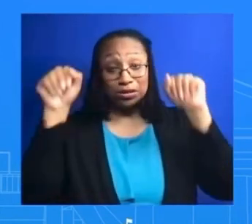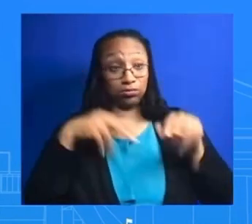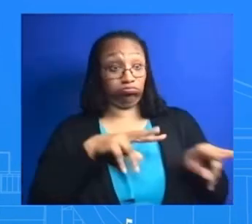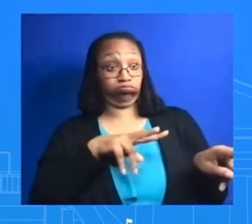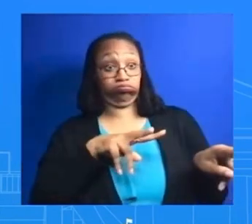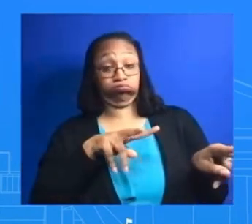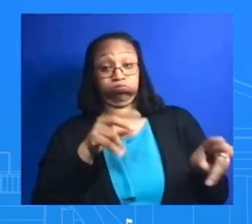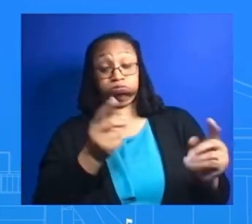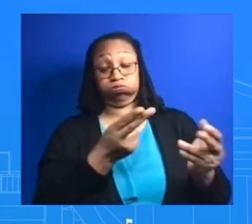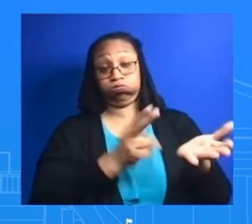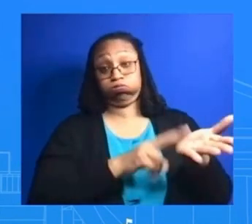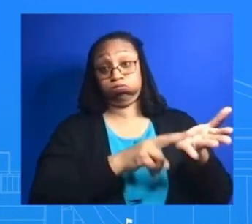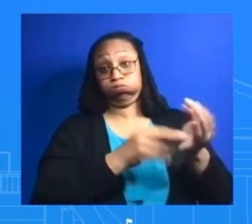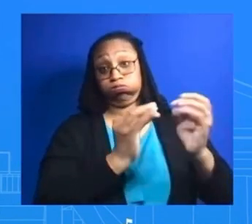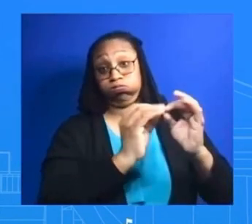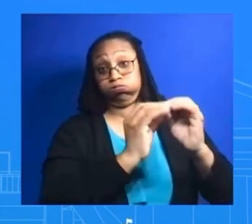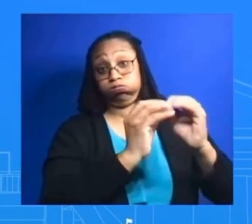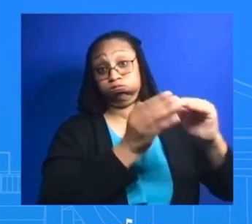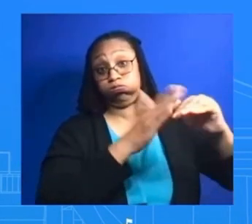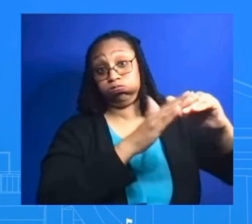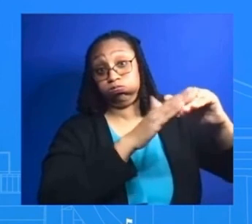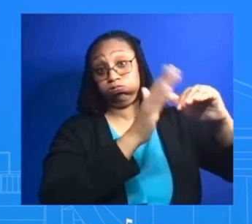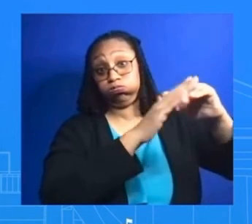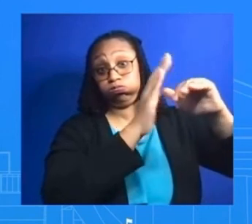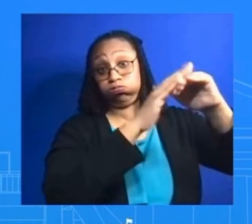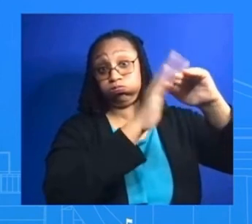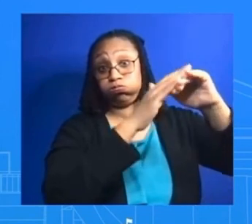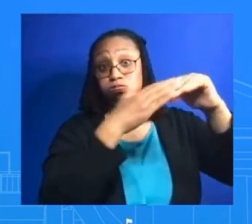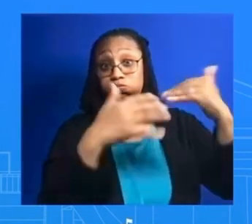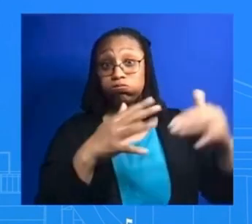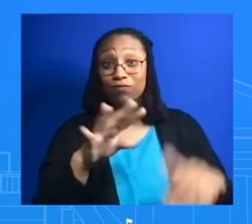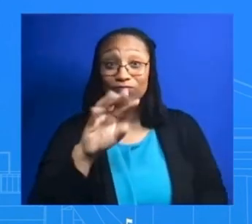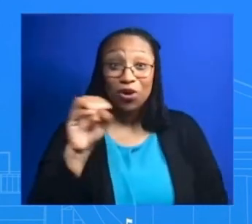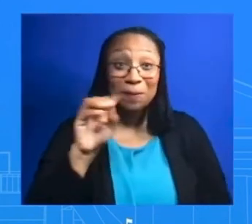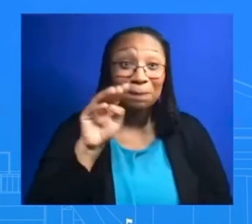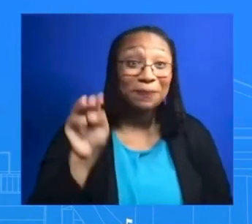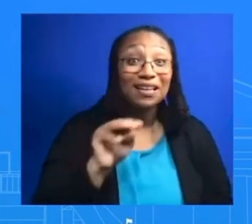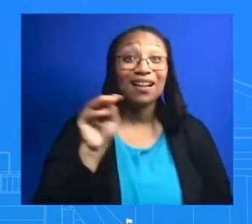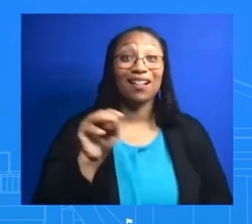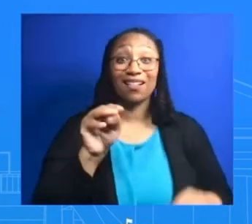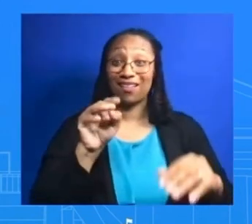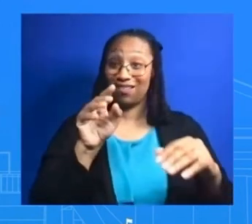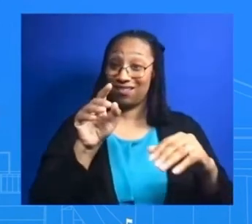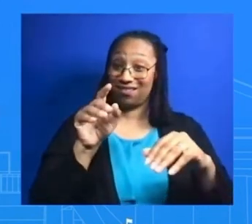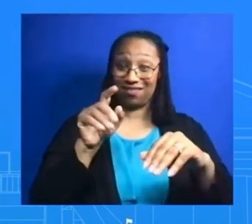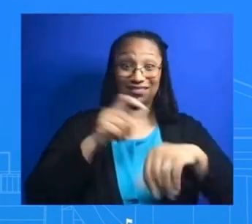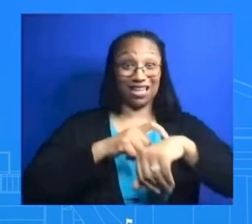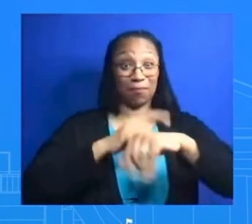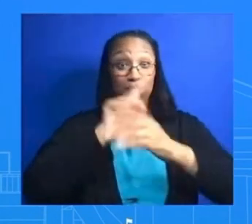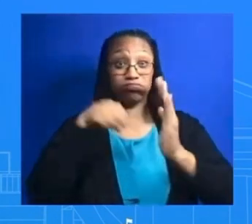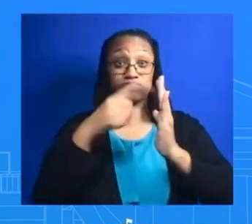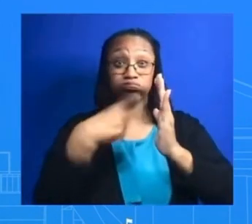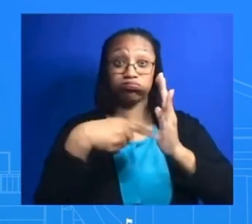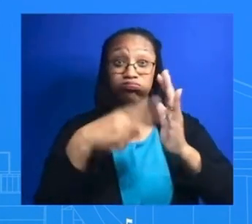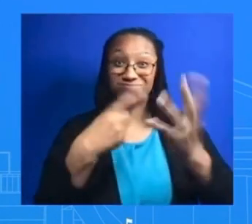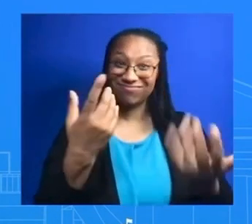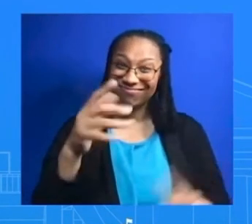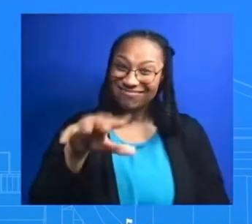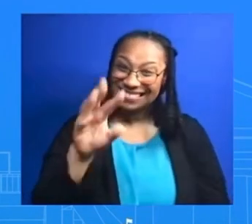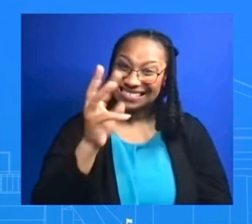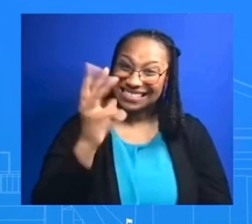notification saying you are going to get your debt relief, only to have Republican officials and the court step in and block